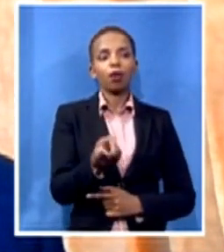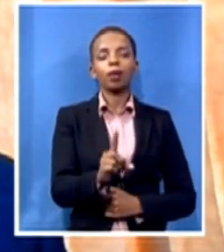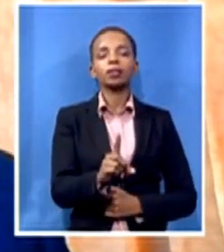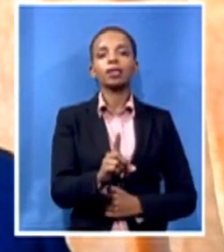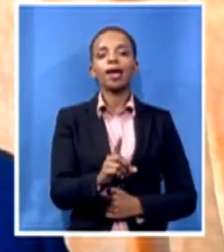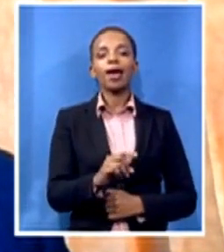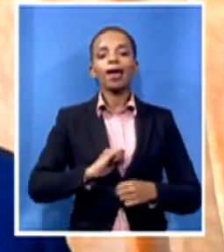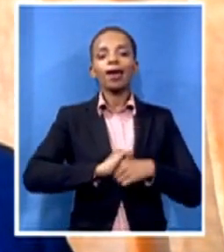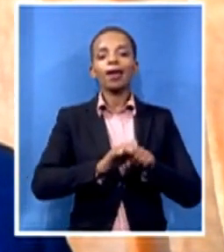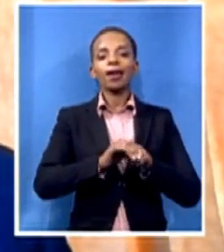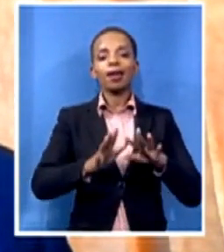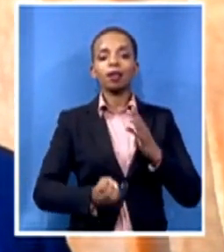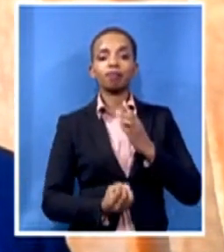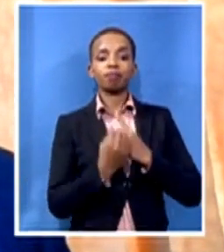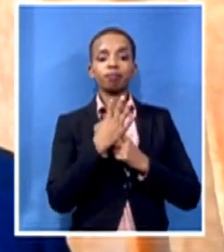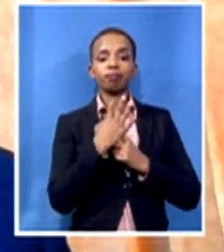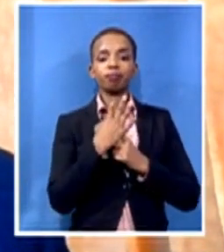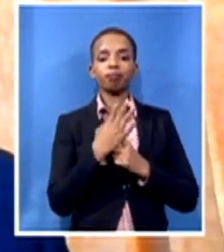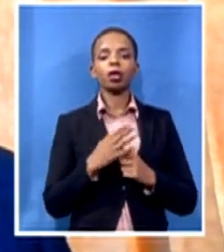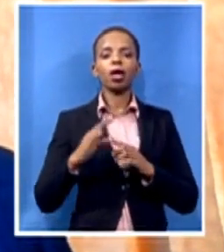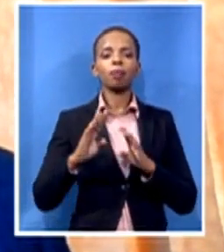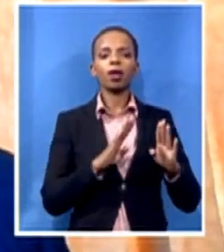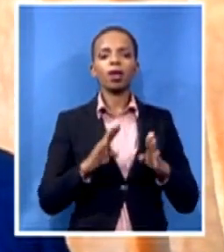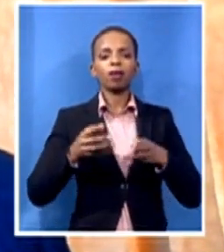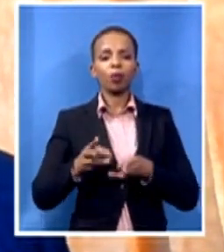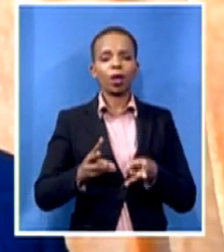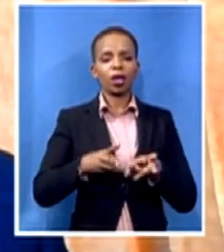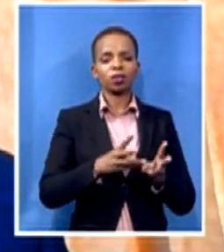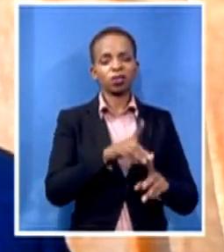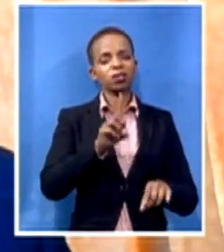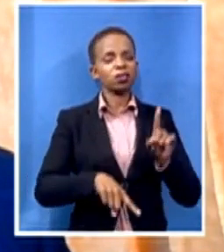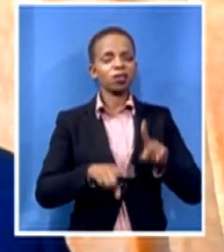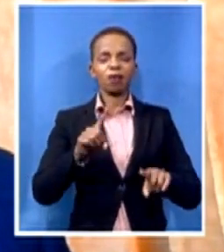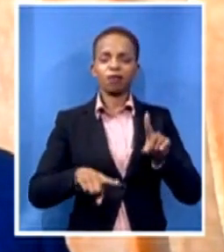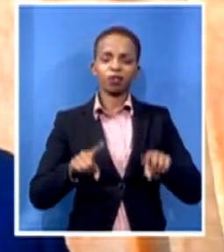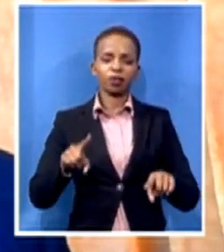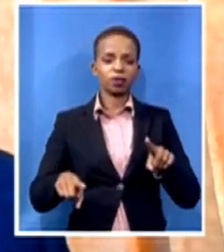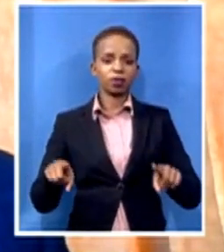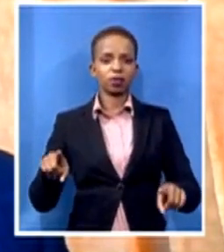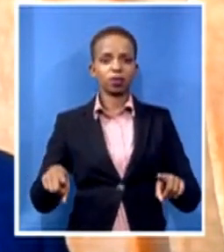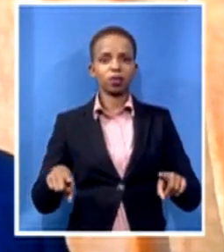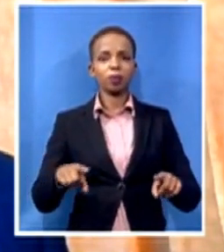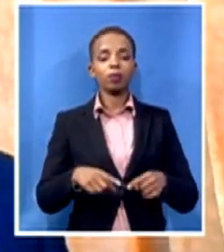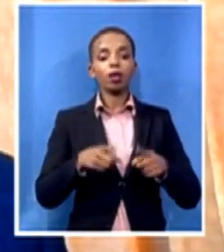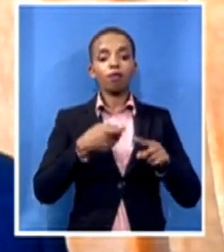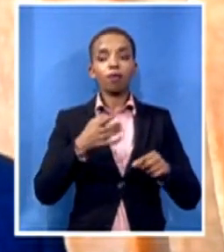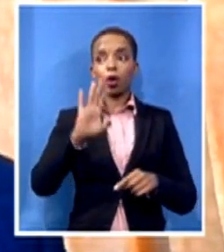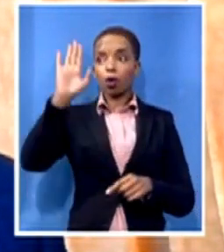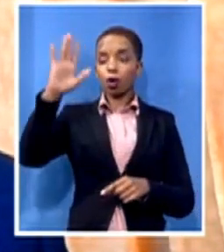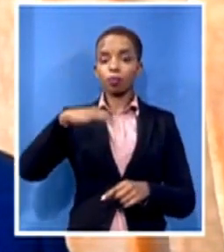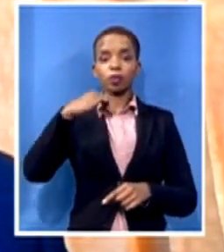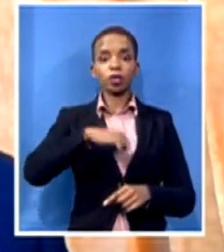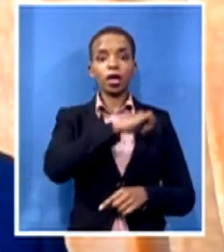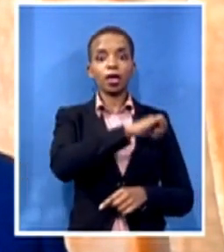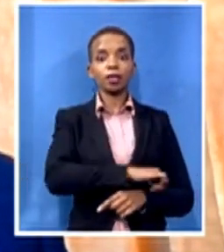populations. So what we have learned from China and many Asian